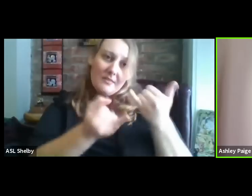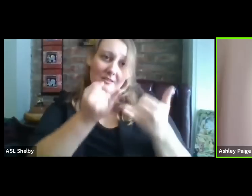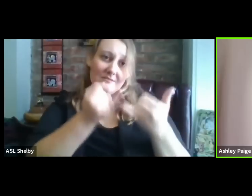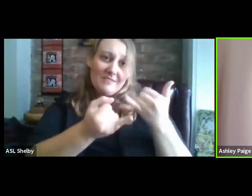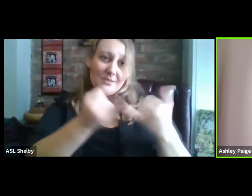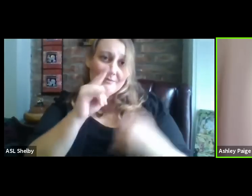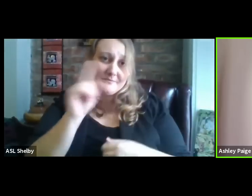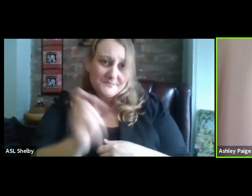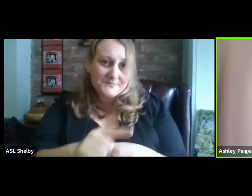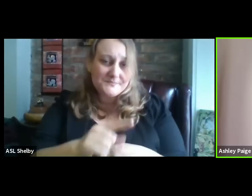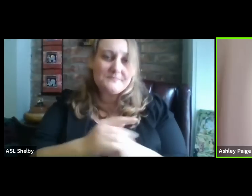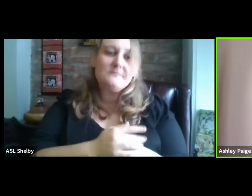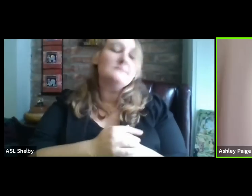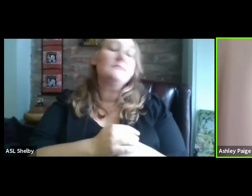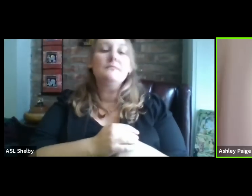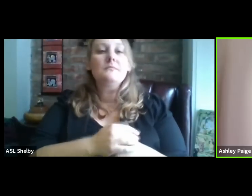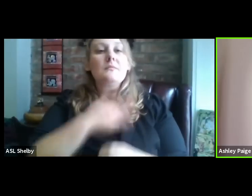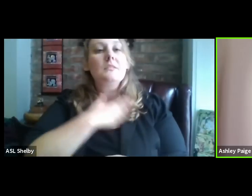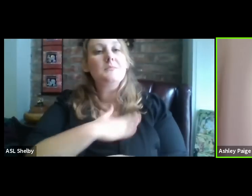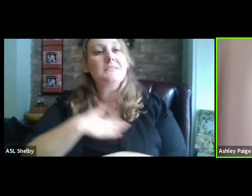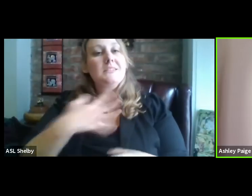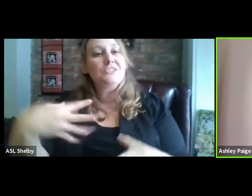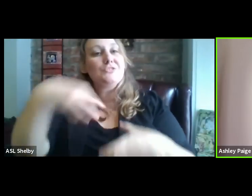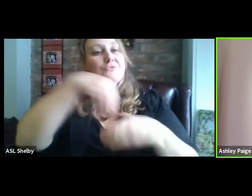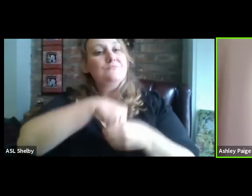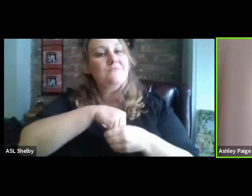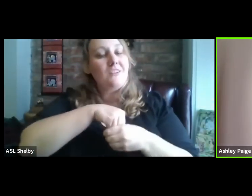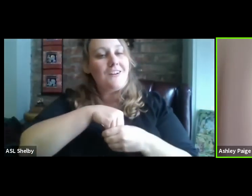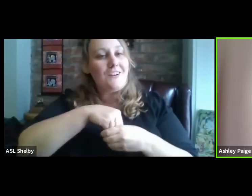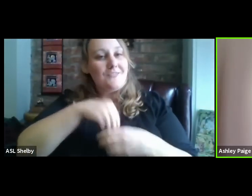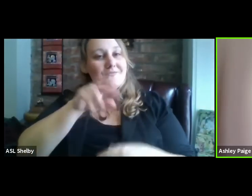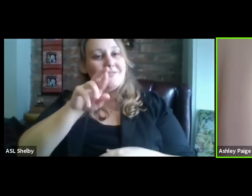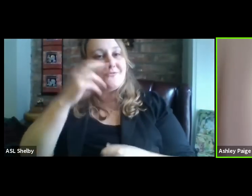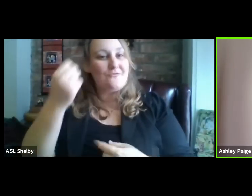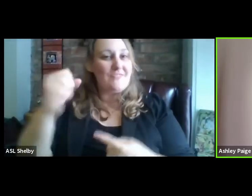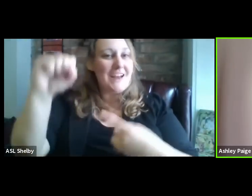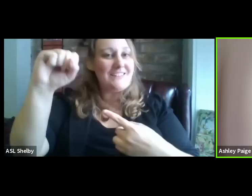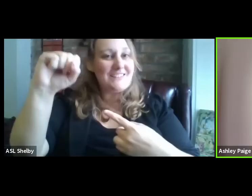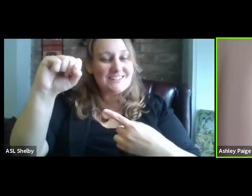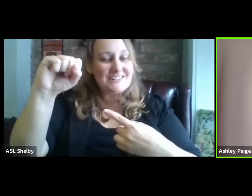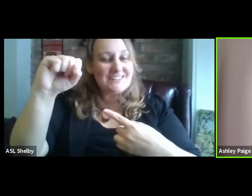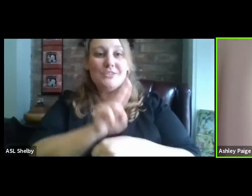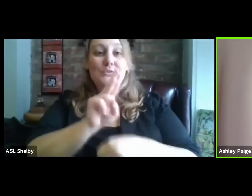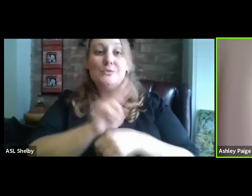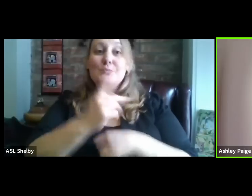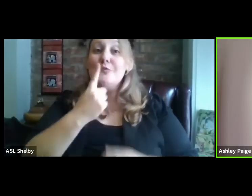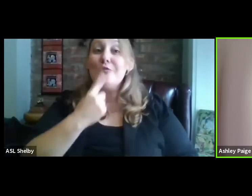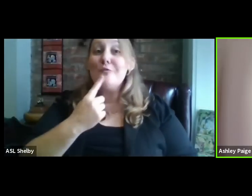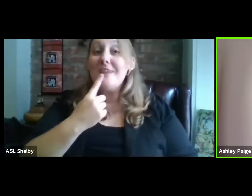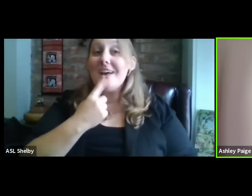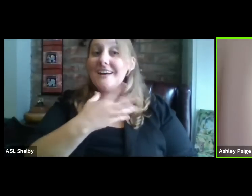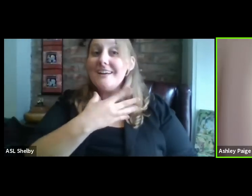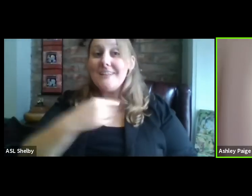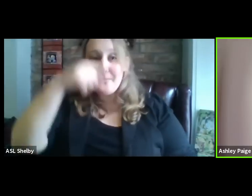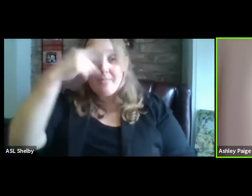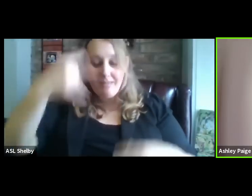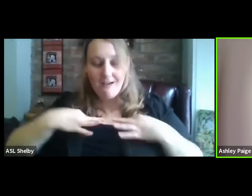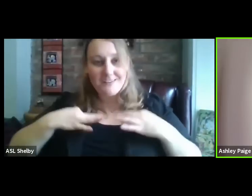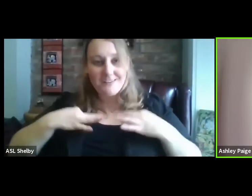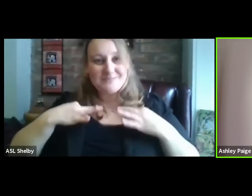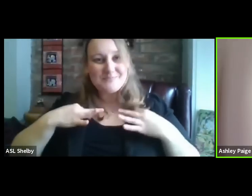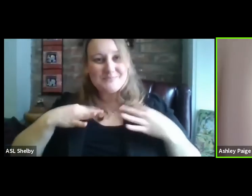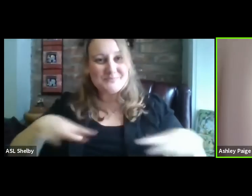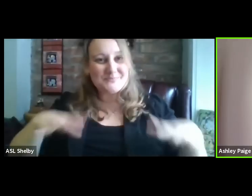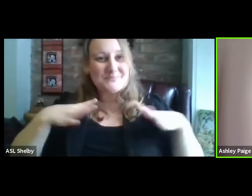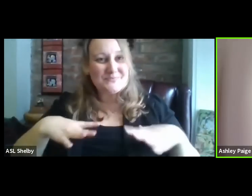rally by taking photos of yourself wearing red and black. Please be sure to tag